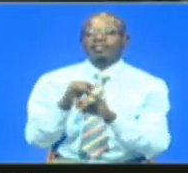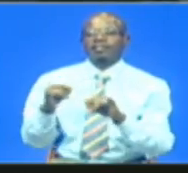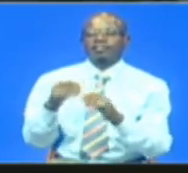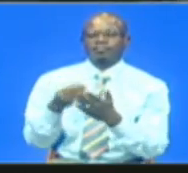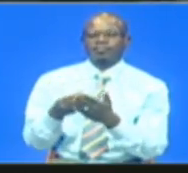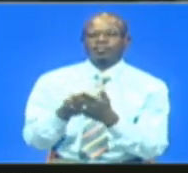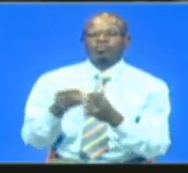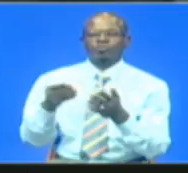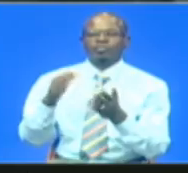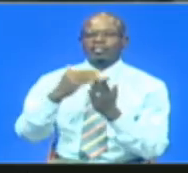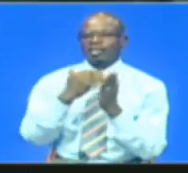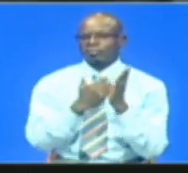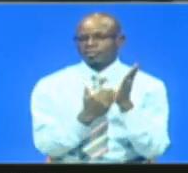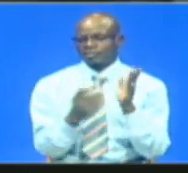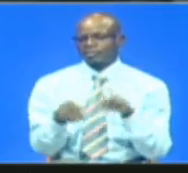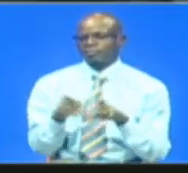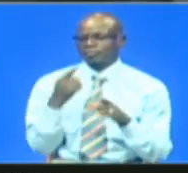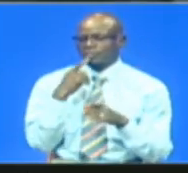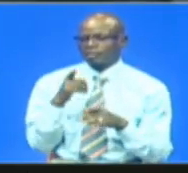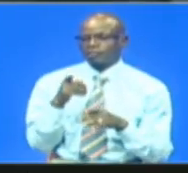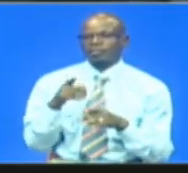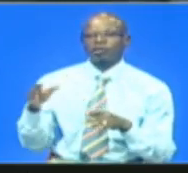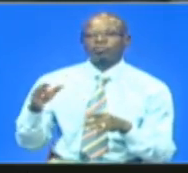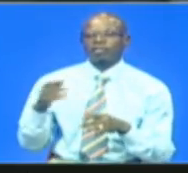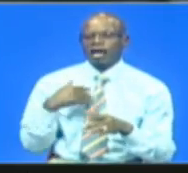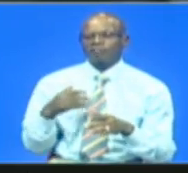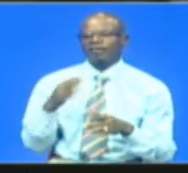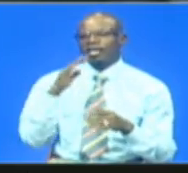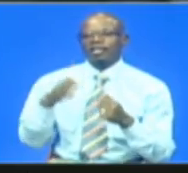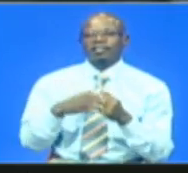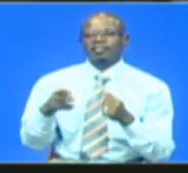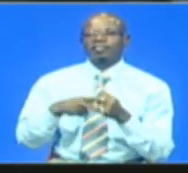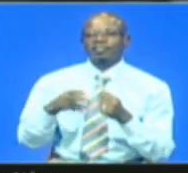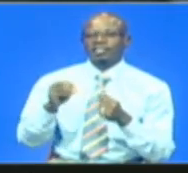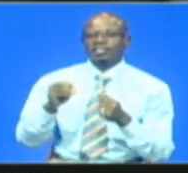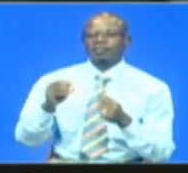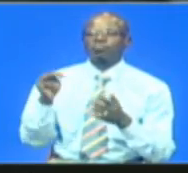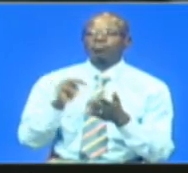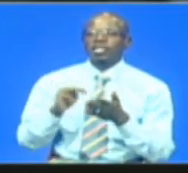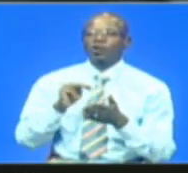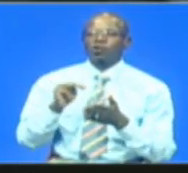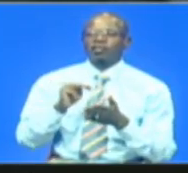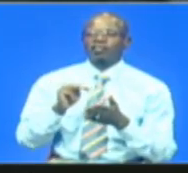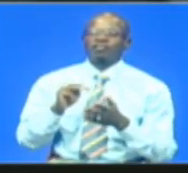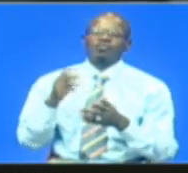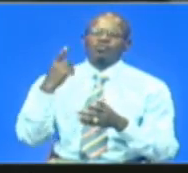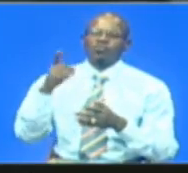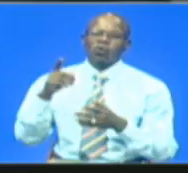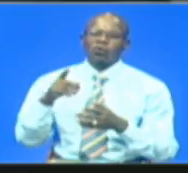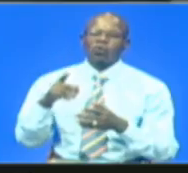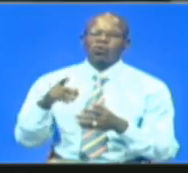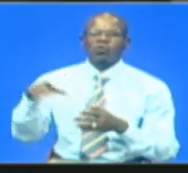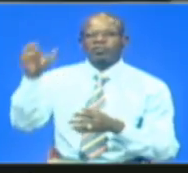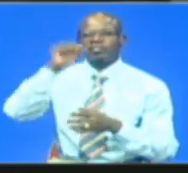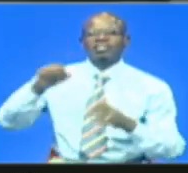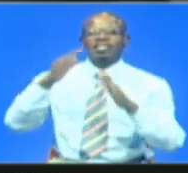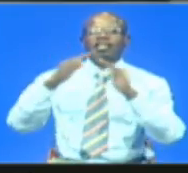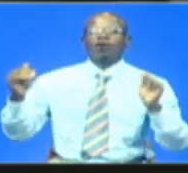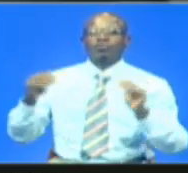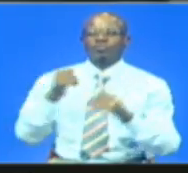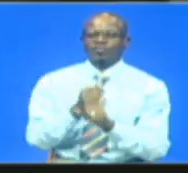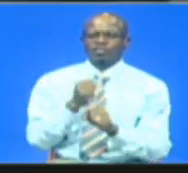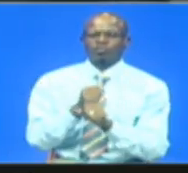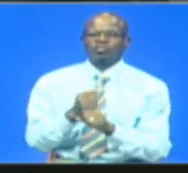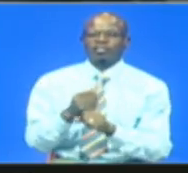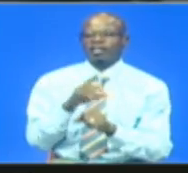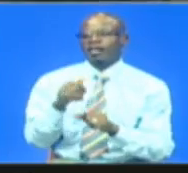indicating that the county had allocated 973 million shillings for the coordination of state house functions and other places unrelated